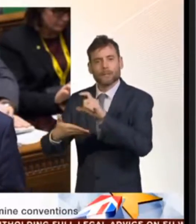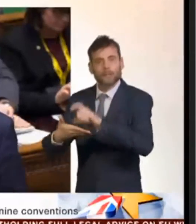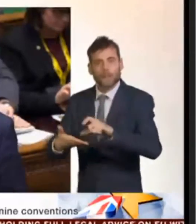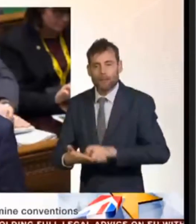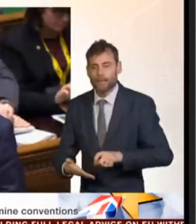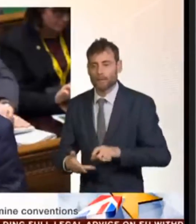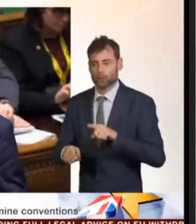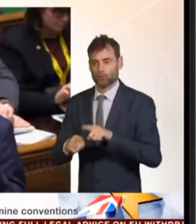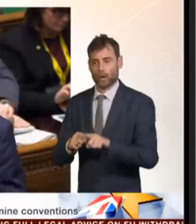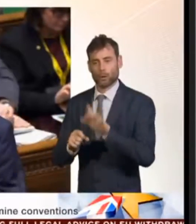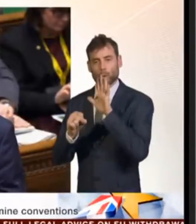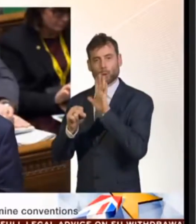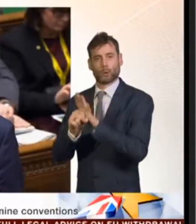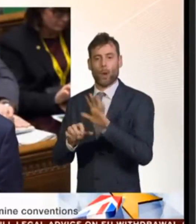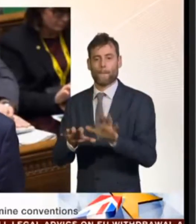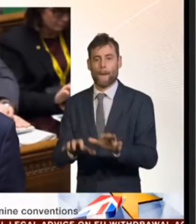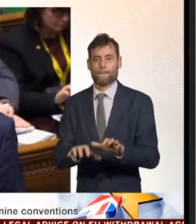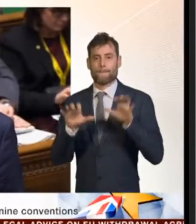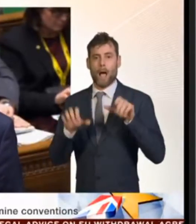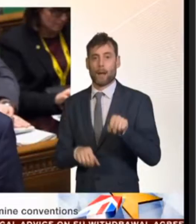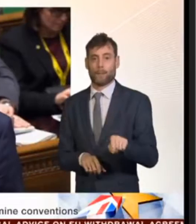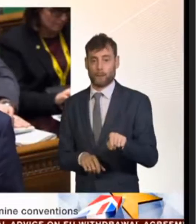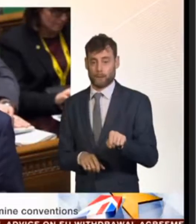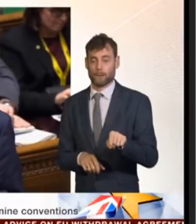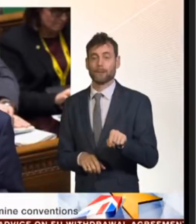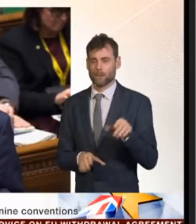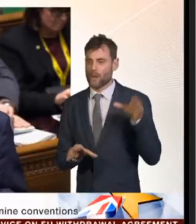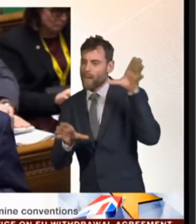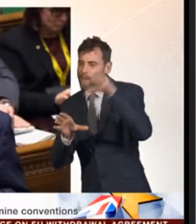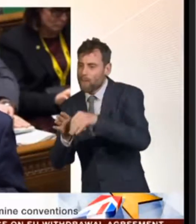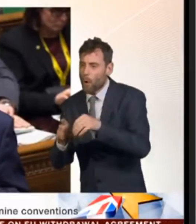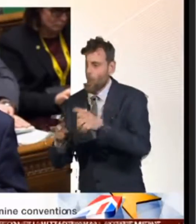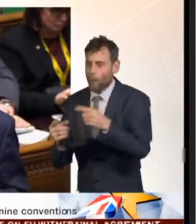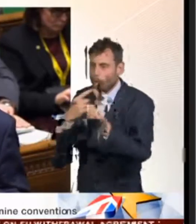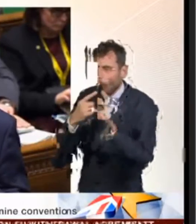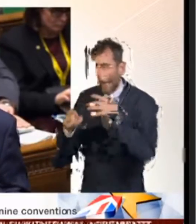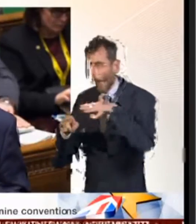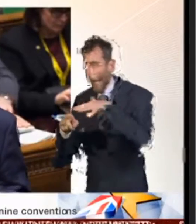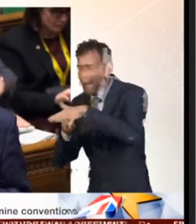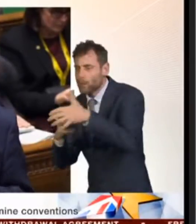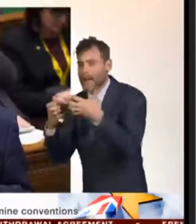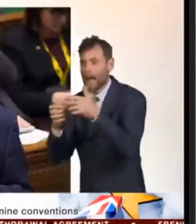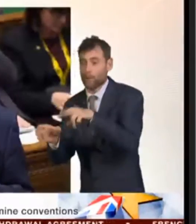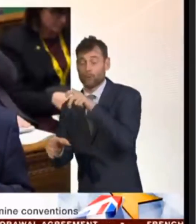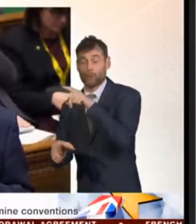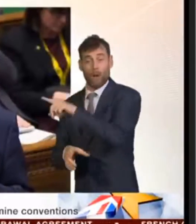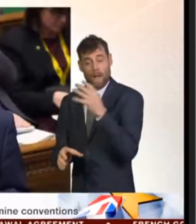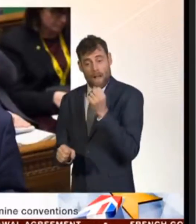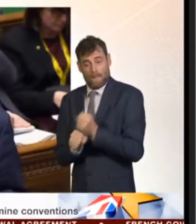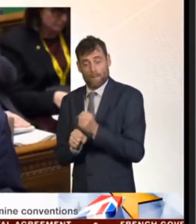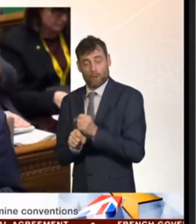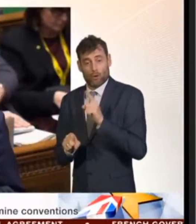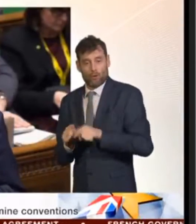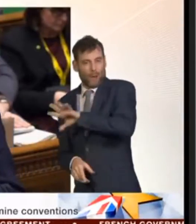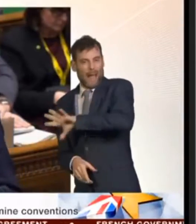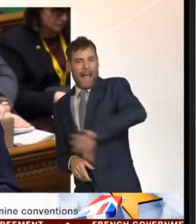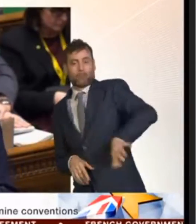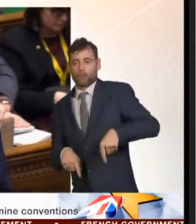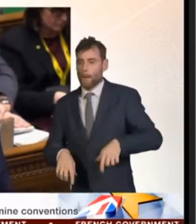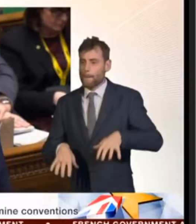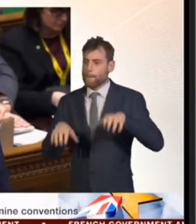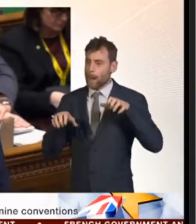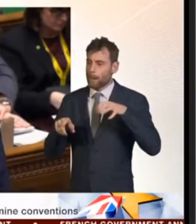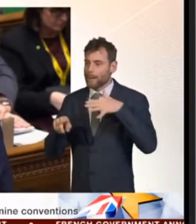lost. They did their damnedest in here to stop Parliament having any say in the withdrawal agreement, and they lost. They